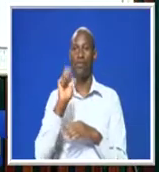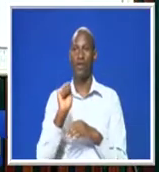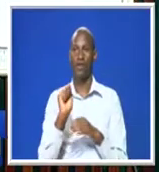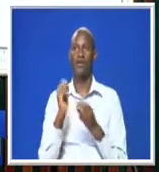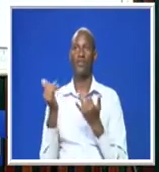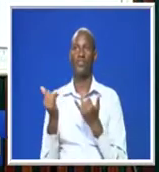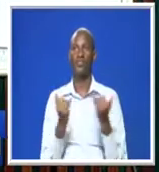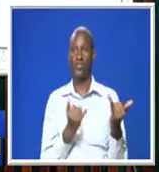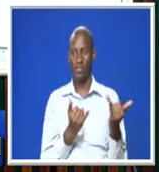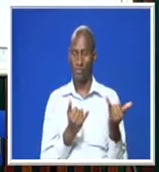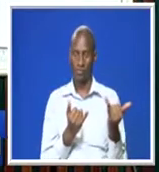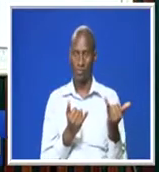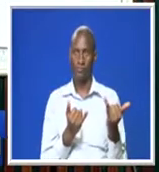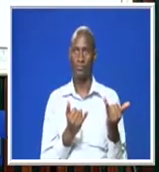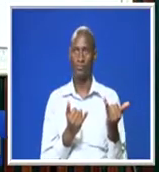Introduction.